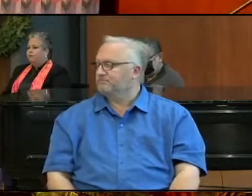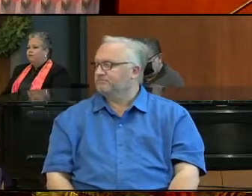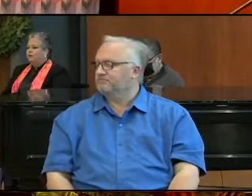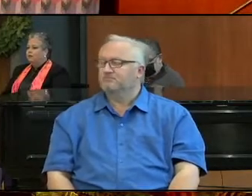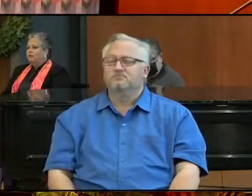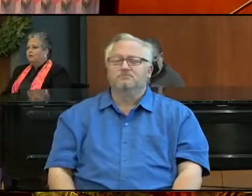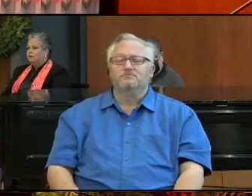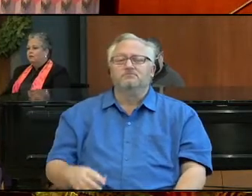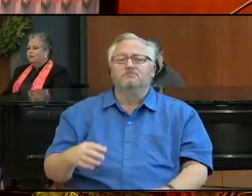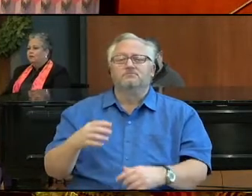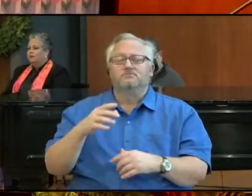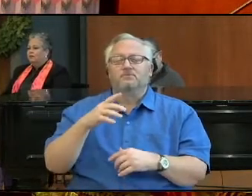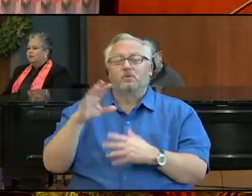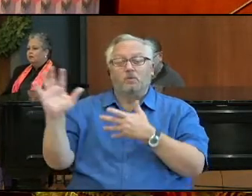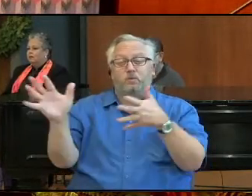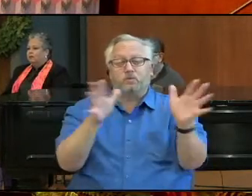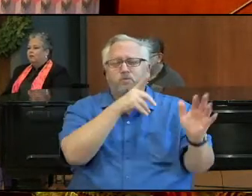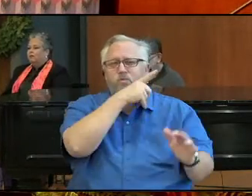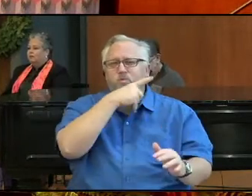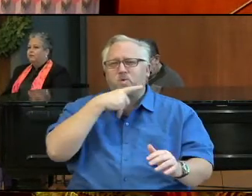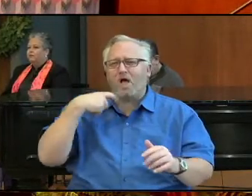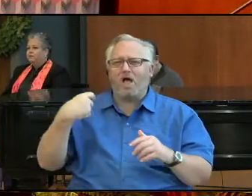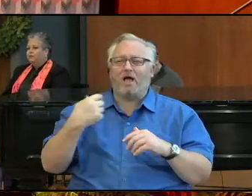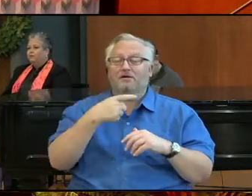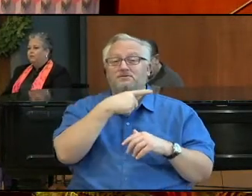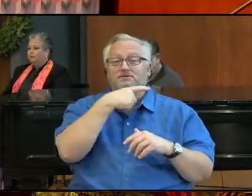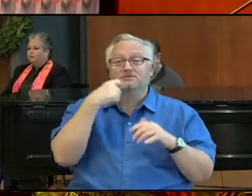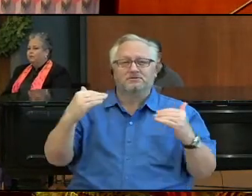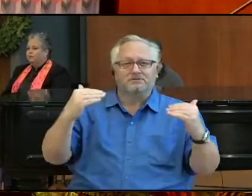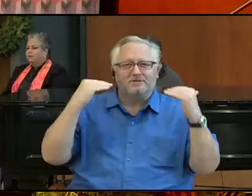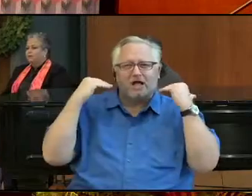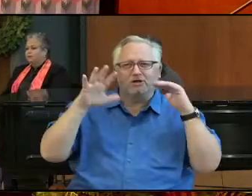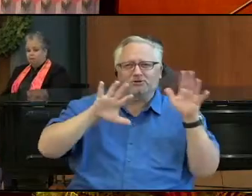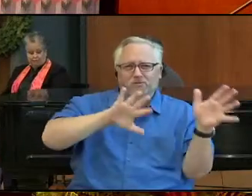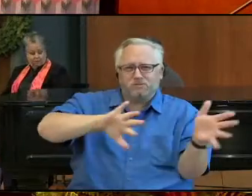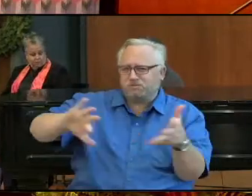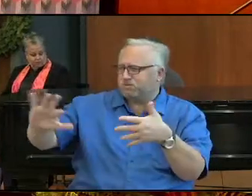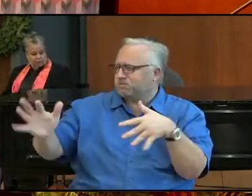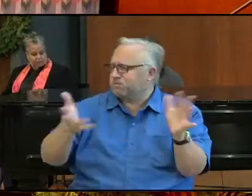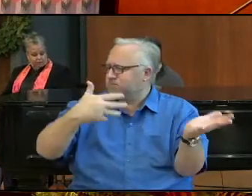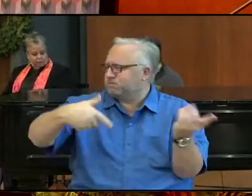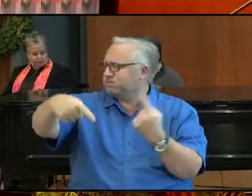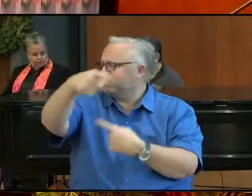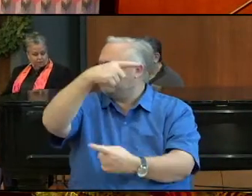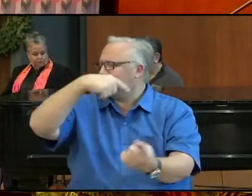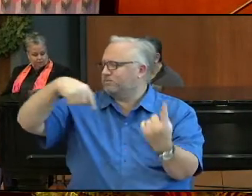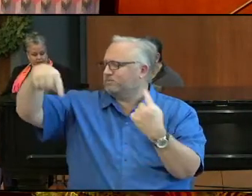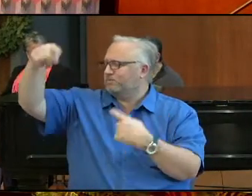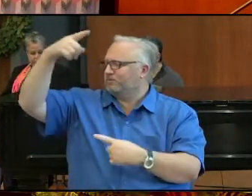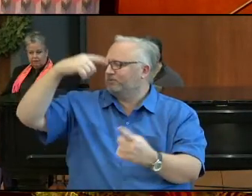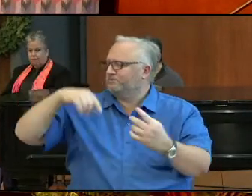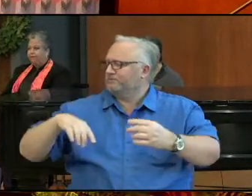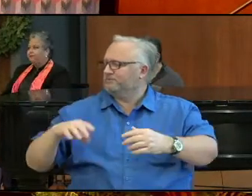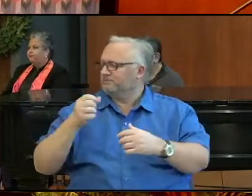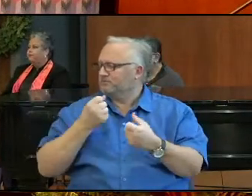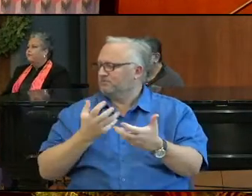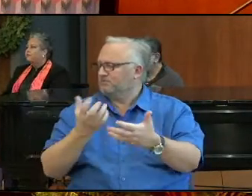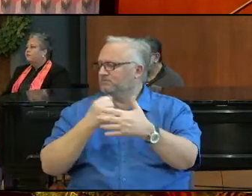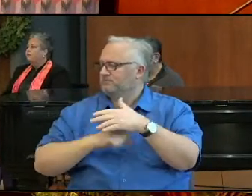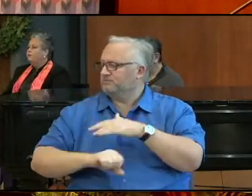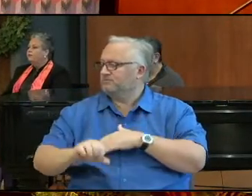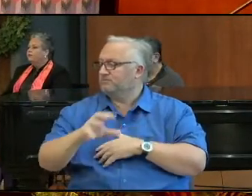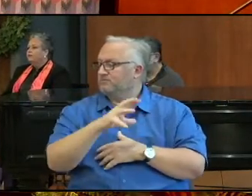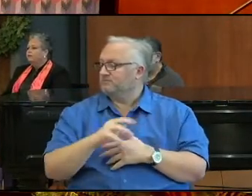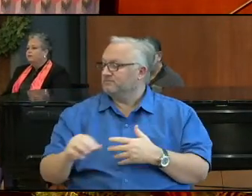There was a dry wind, and it swept across the desert and swirled into a circle of birth. And